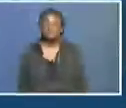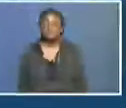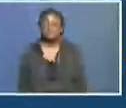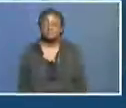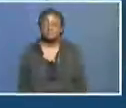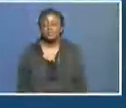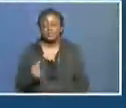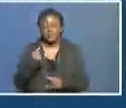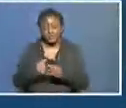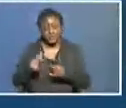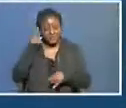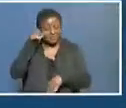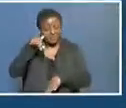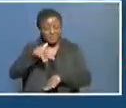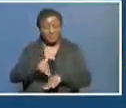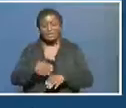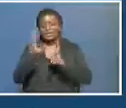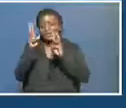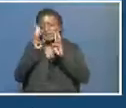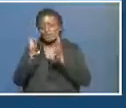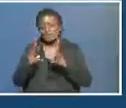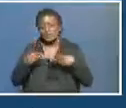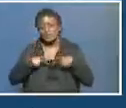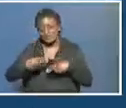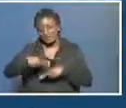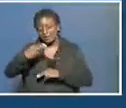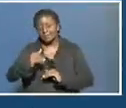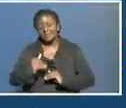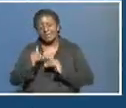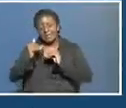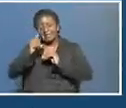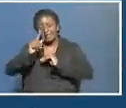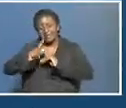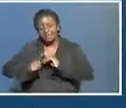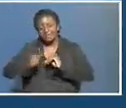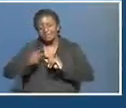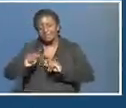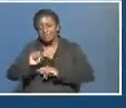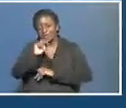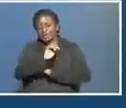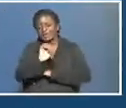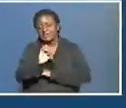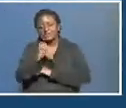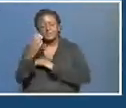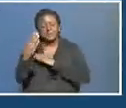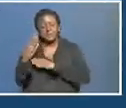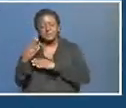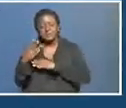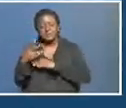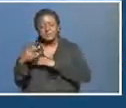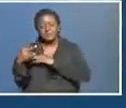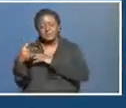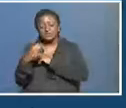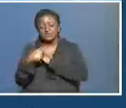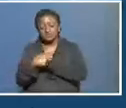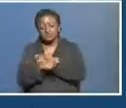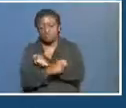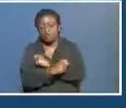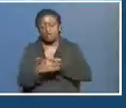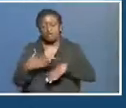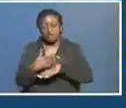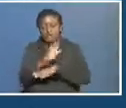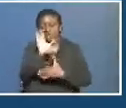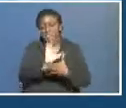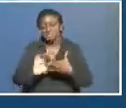In our final look at weather, we have this upper-level low to the northeast of the Bahamas with a trailing trough across the central and southeast parts